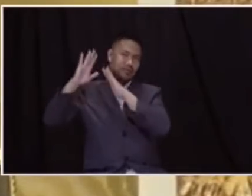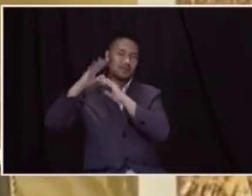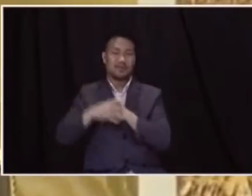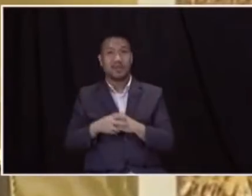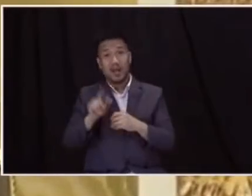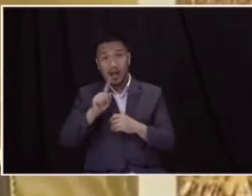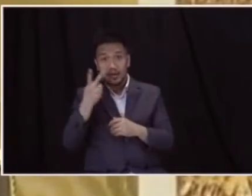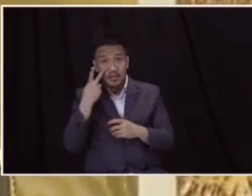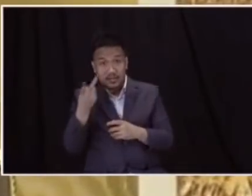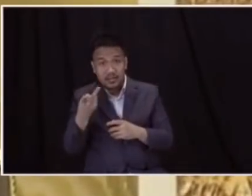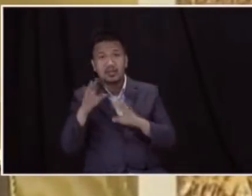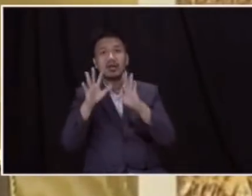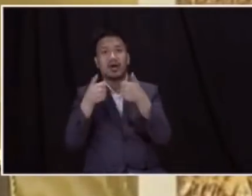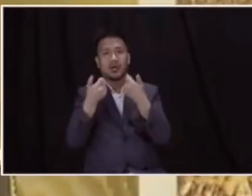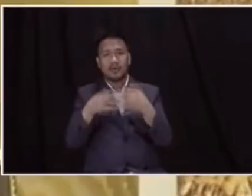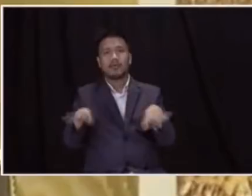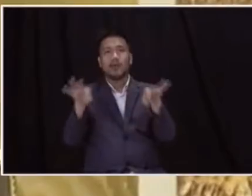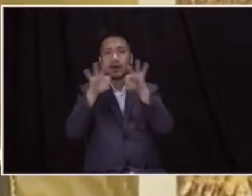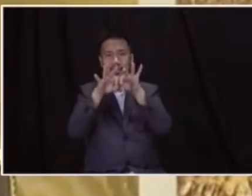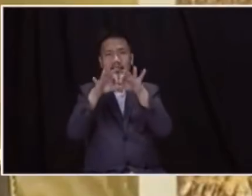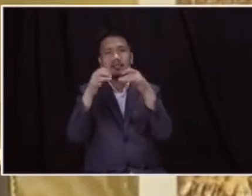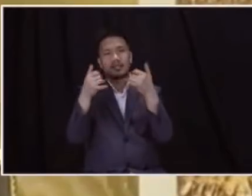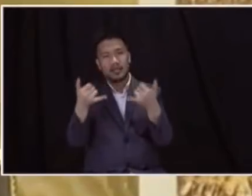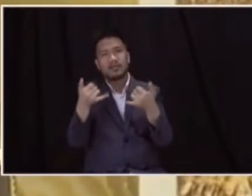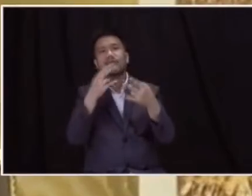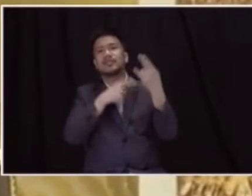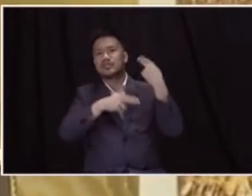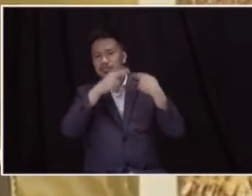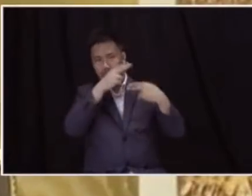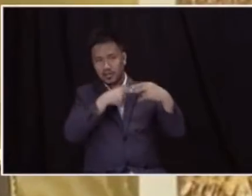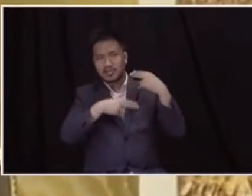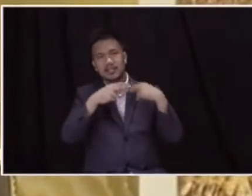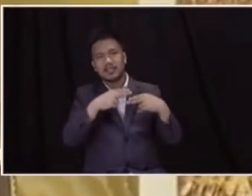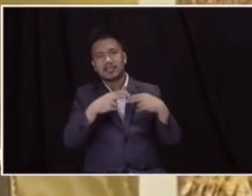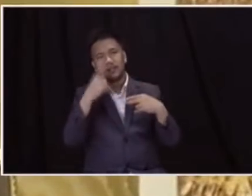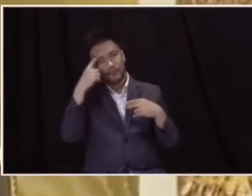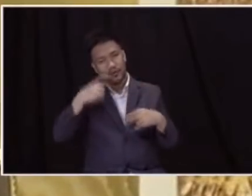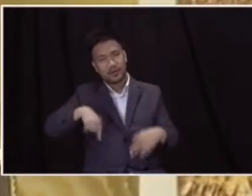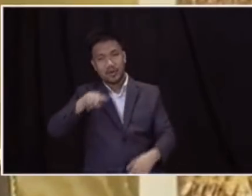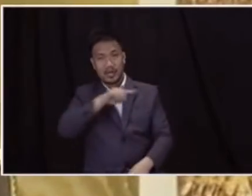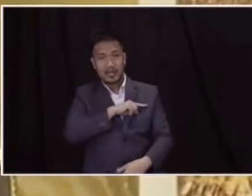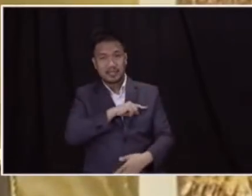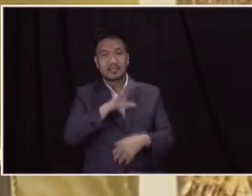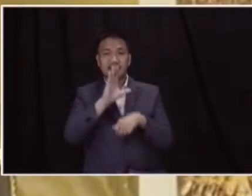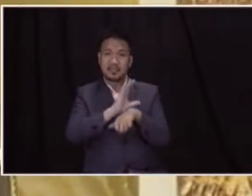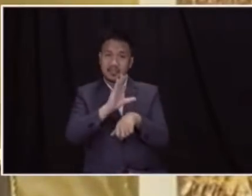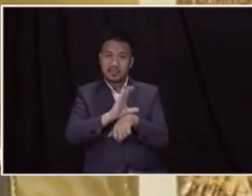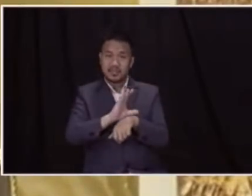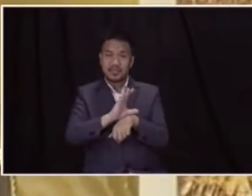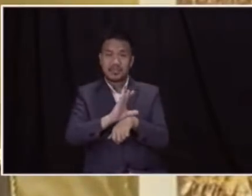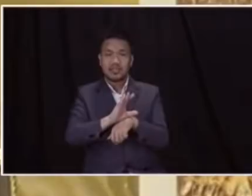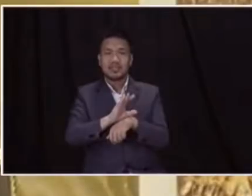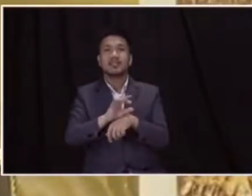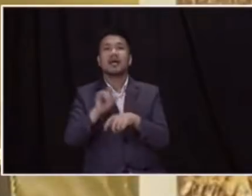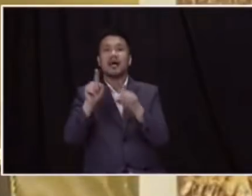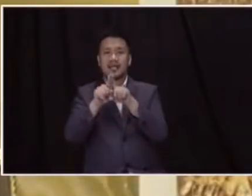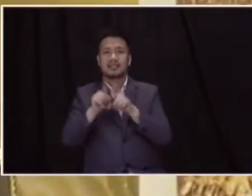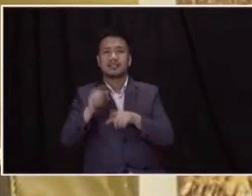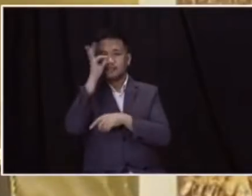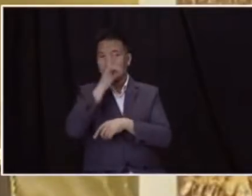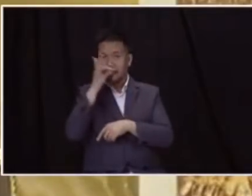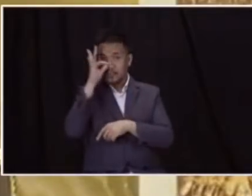See how significantly historic this day is for us in the Church as